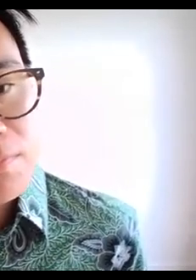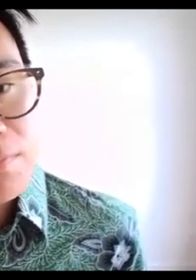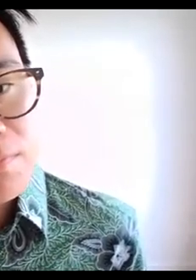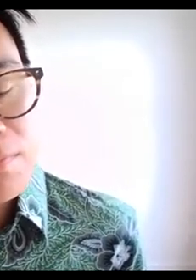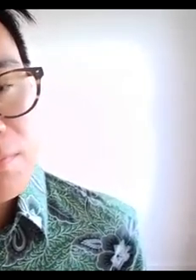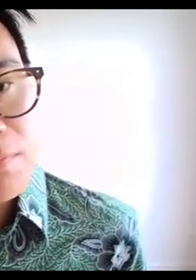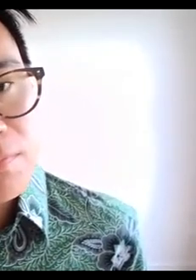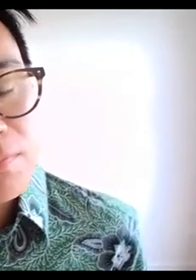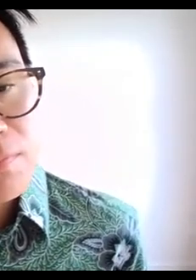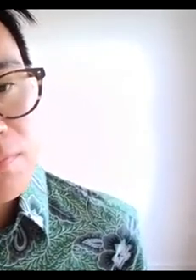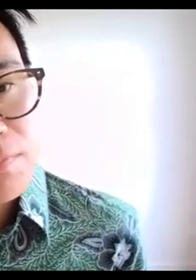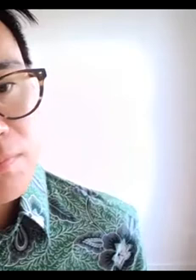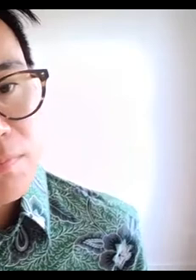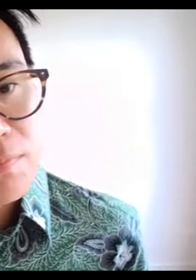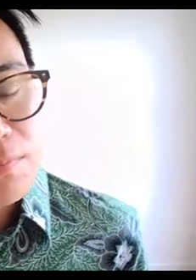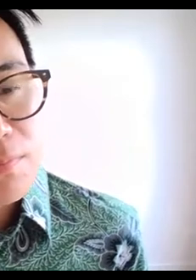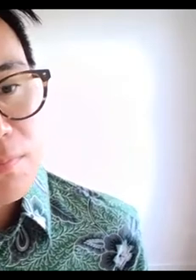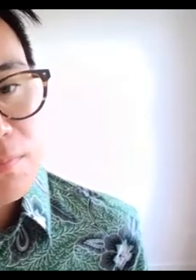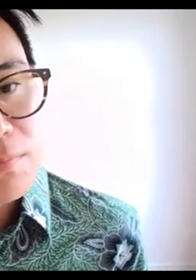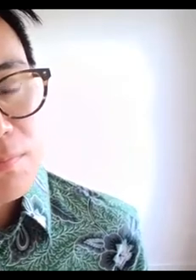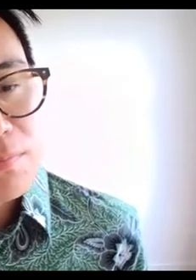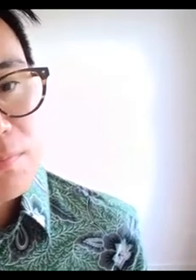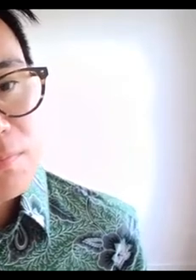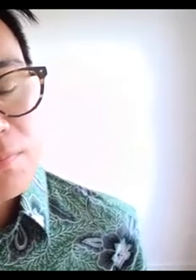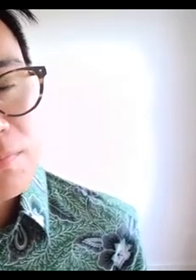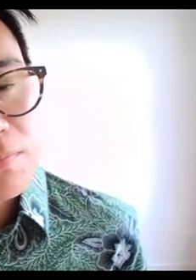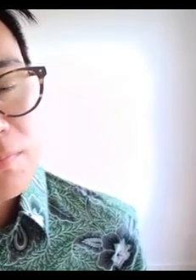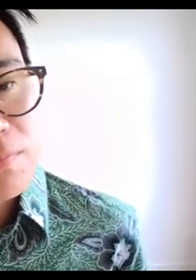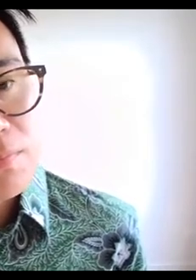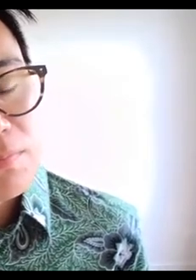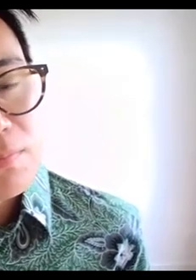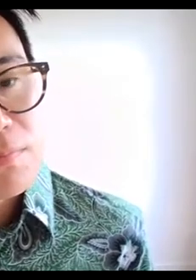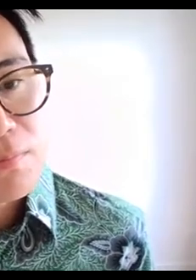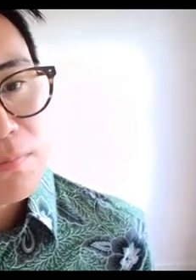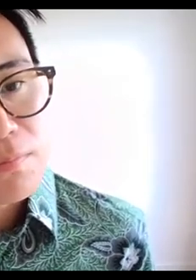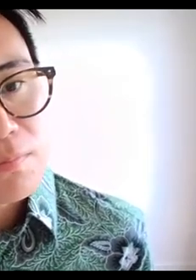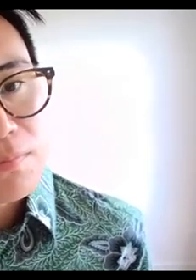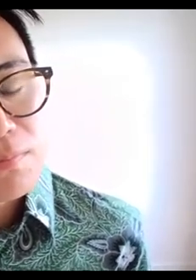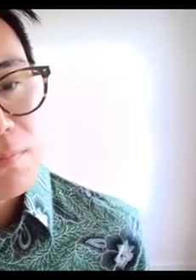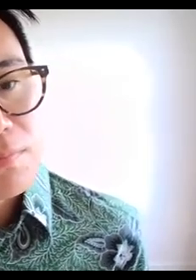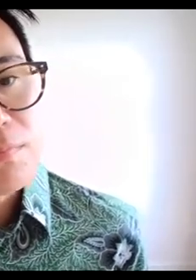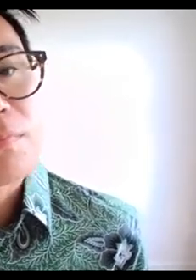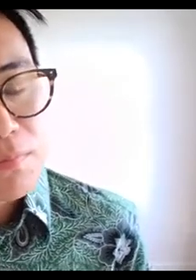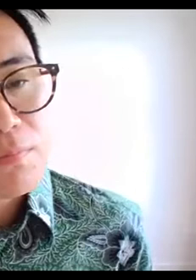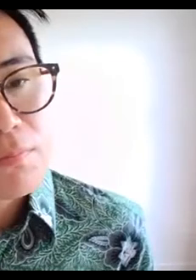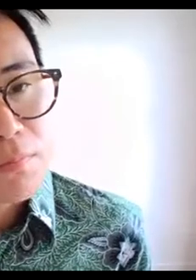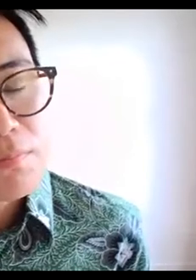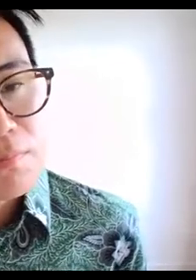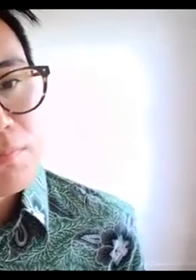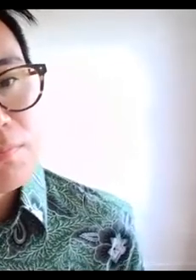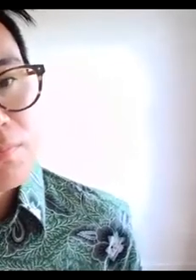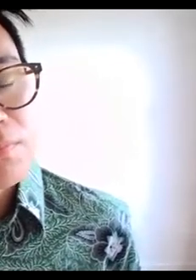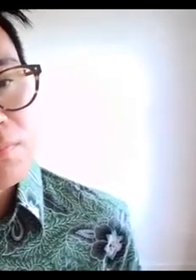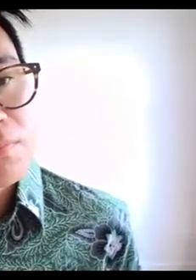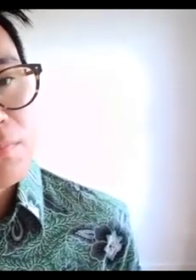by, you know, like a business that's selling information to third